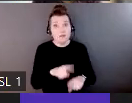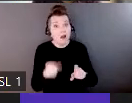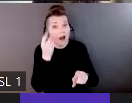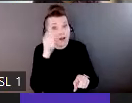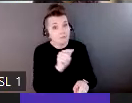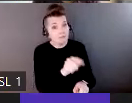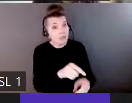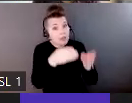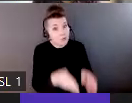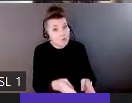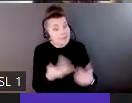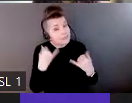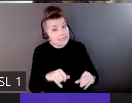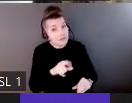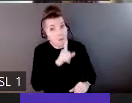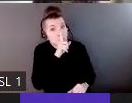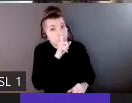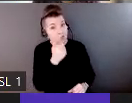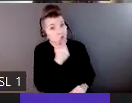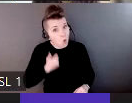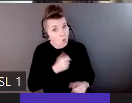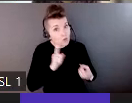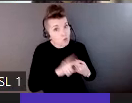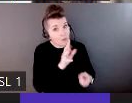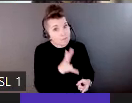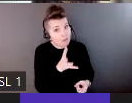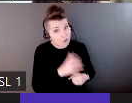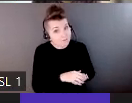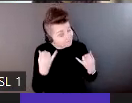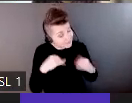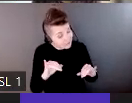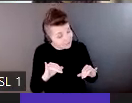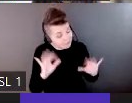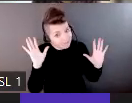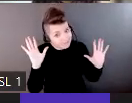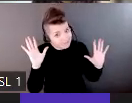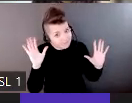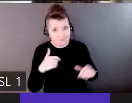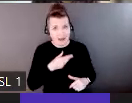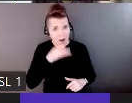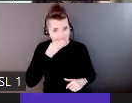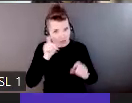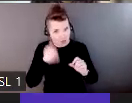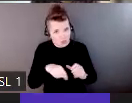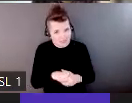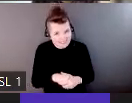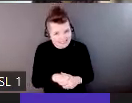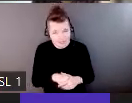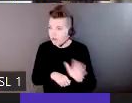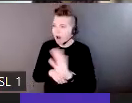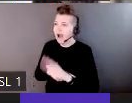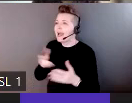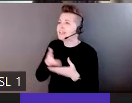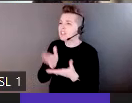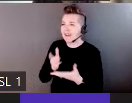his mom, but paid No, back the money and he didn't do anything wrong. Did I no, say that out loud? no, nobody heard you.